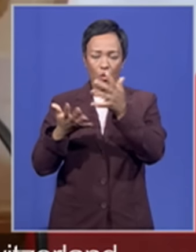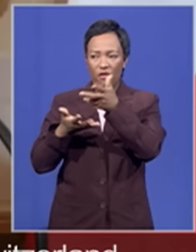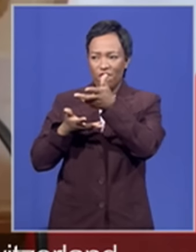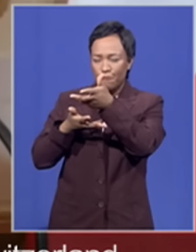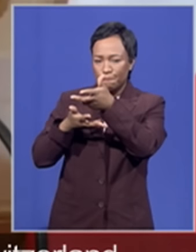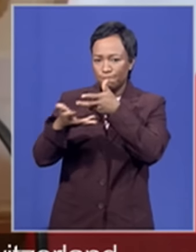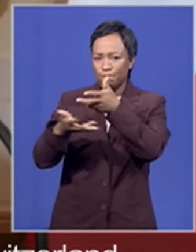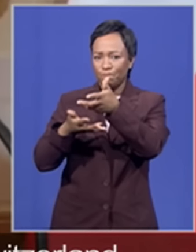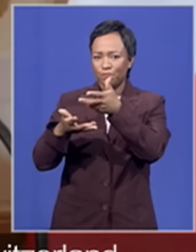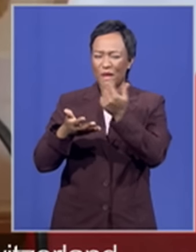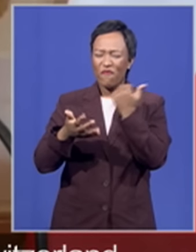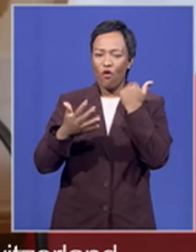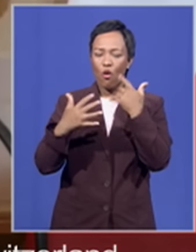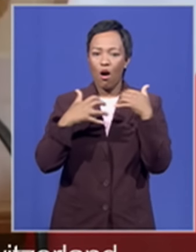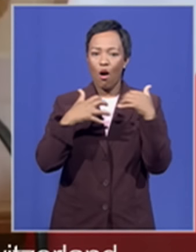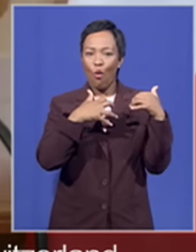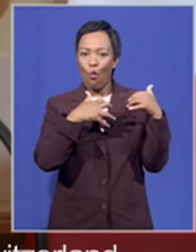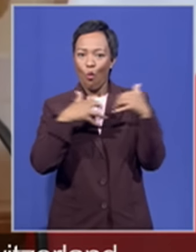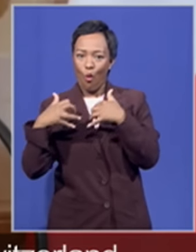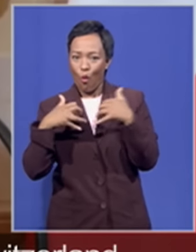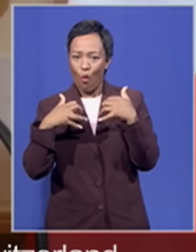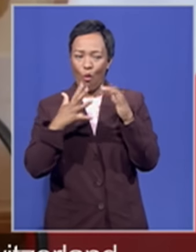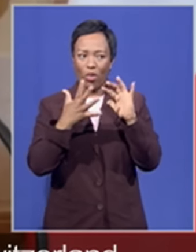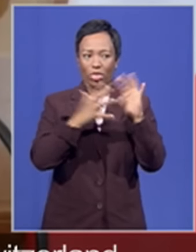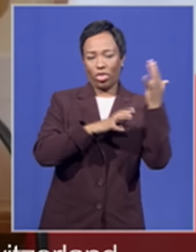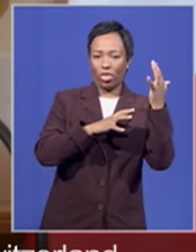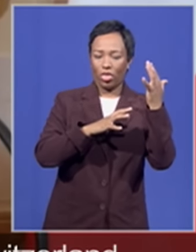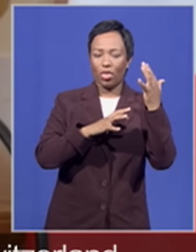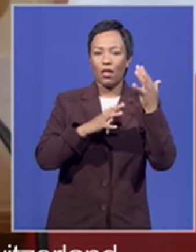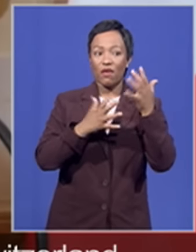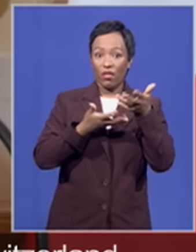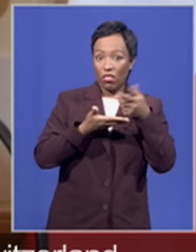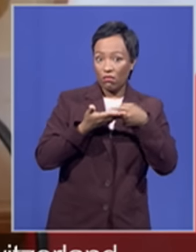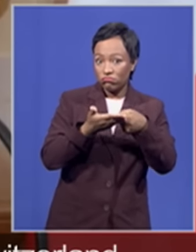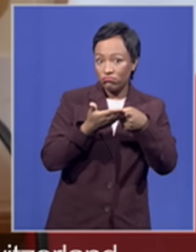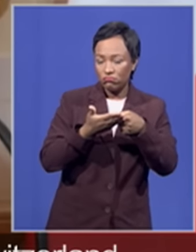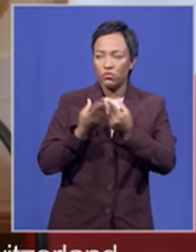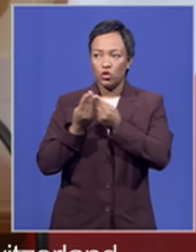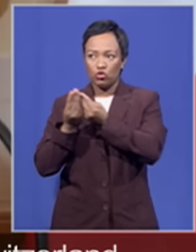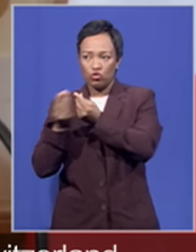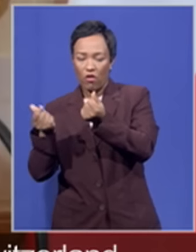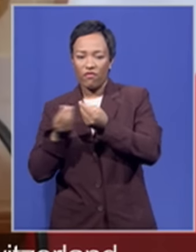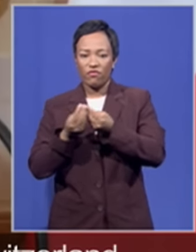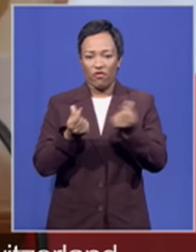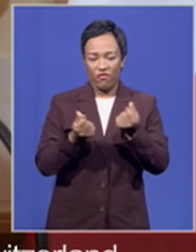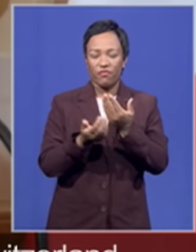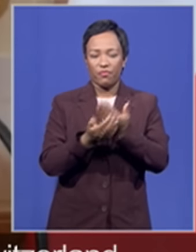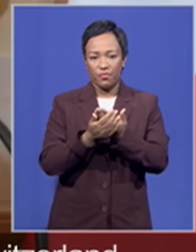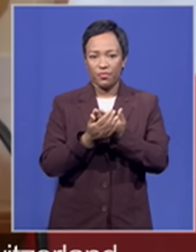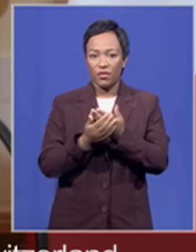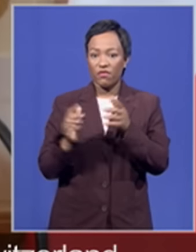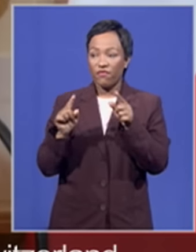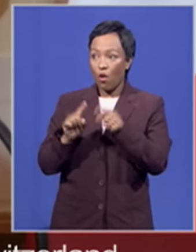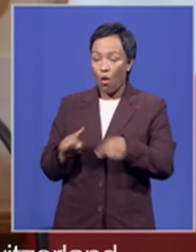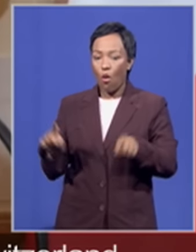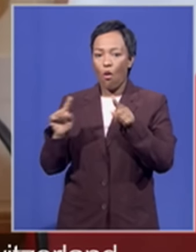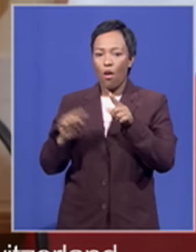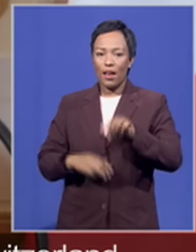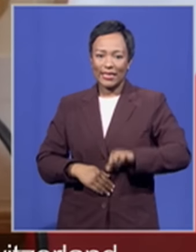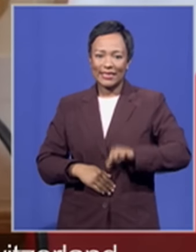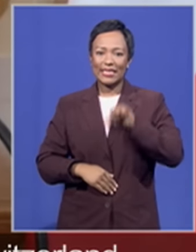what conflict has broken, and that the dignity of every human being